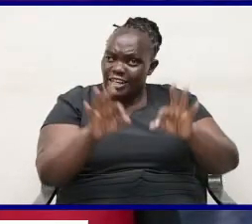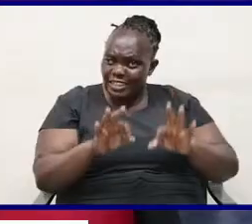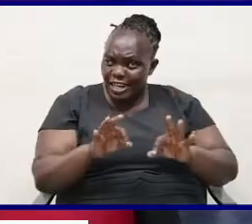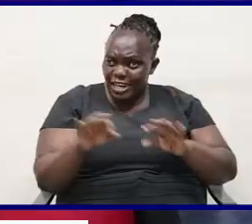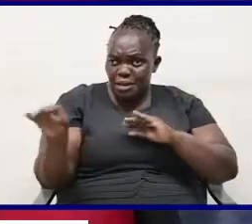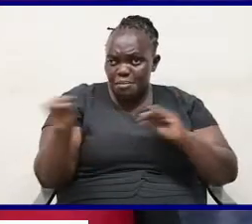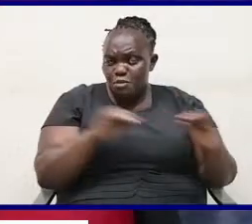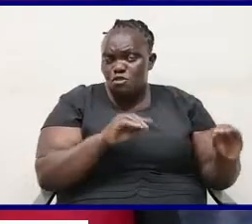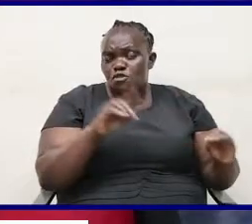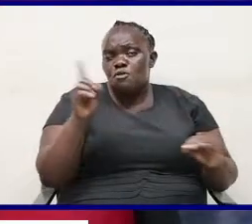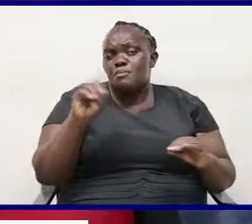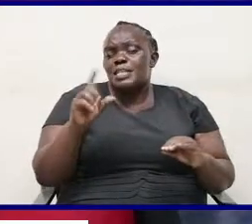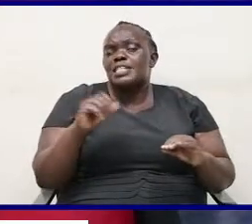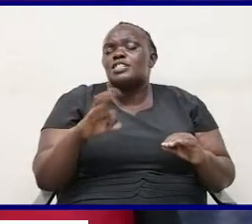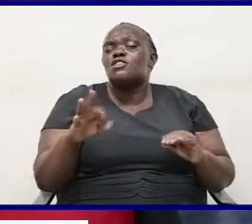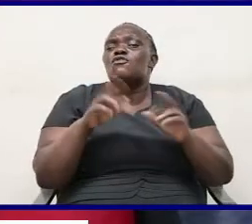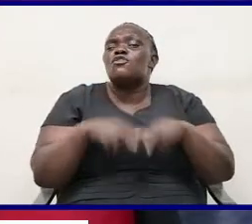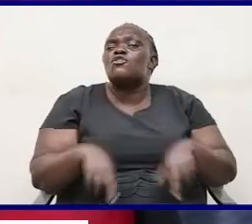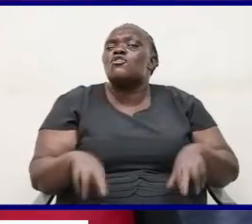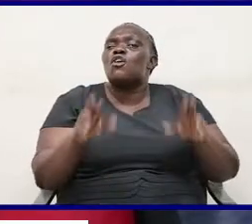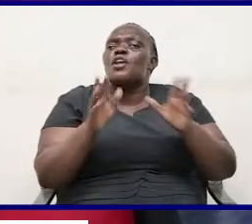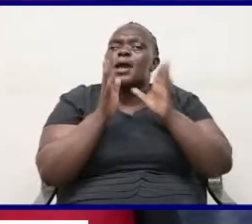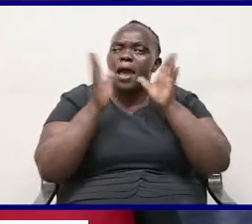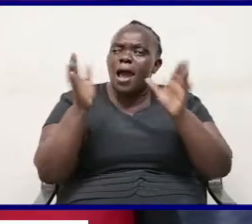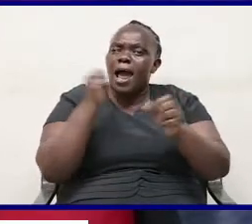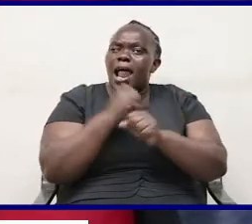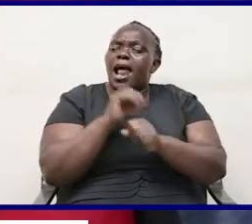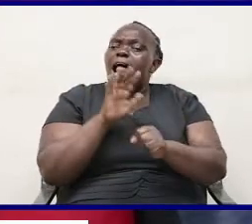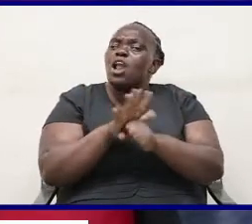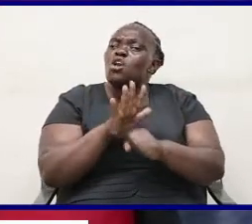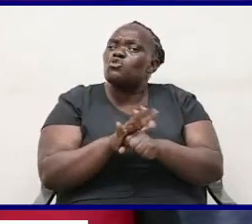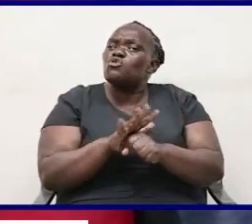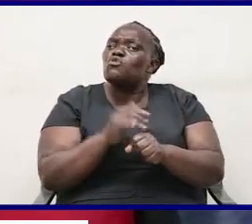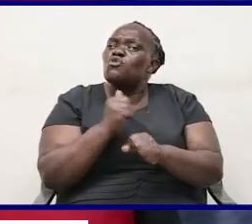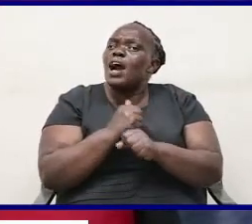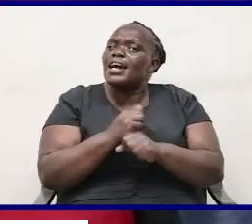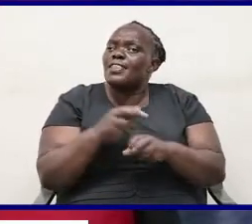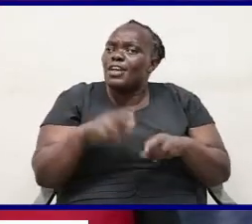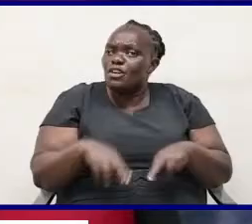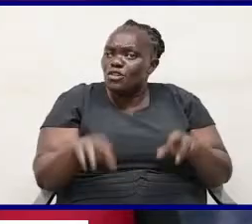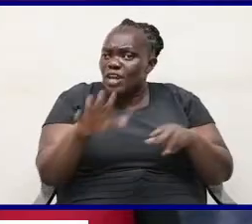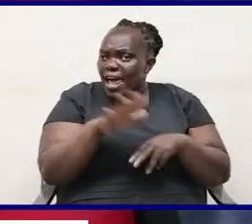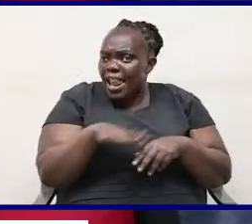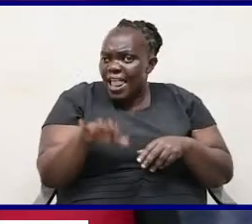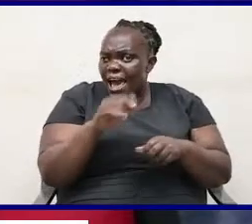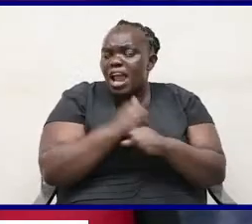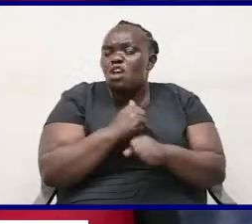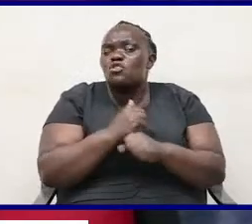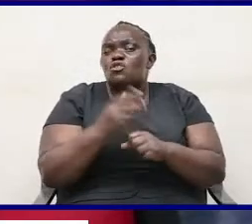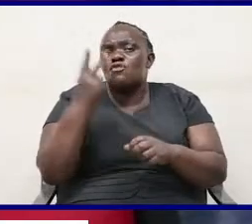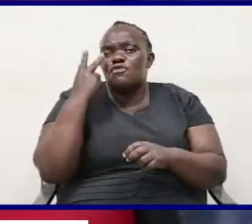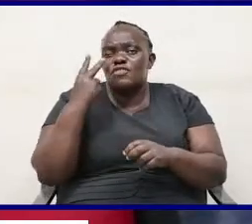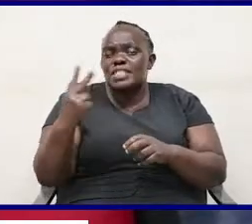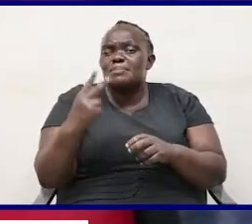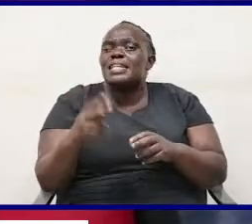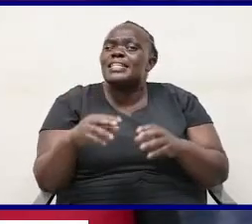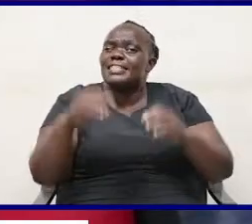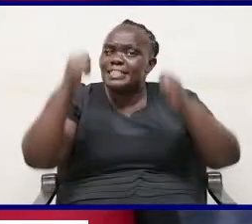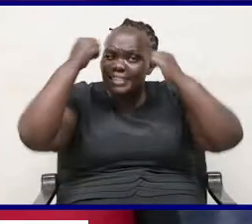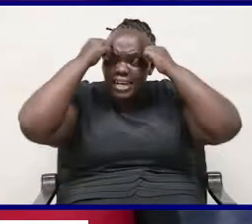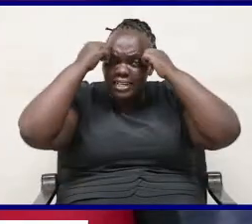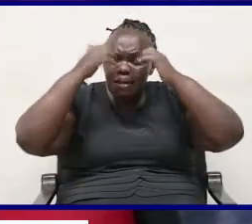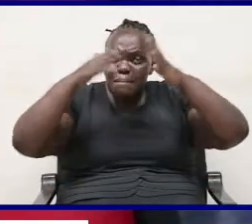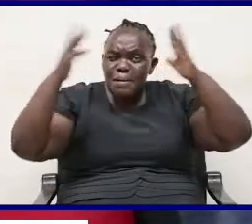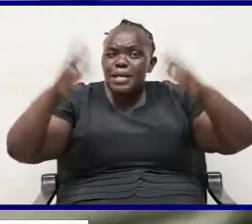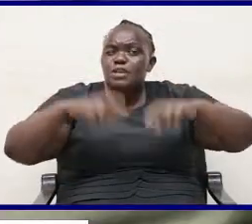to the Ministry of Roads and Public Works, did a lot of work in the road sector, did a lot of feasibility studies. So all these